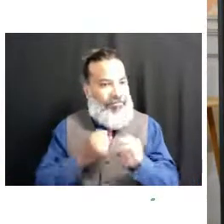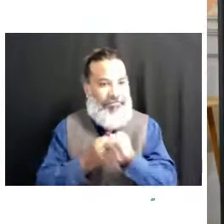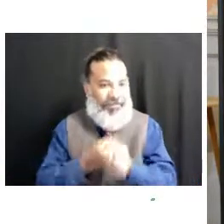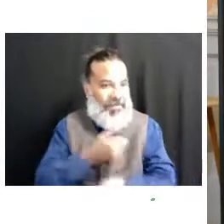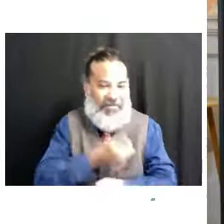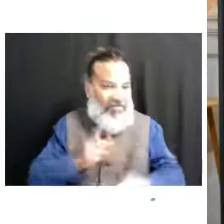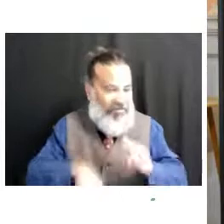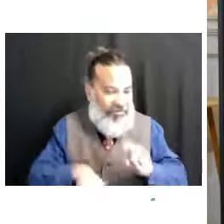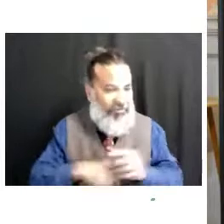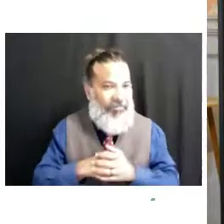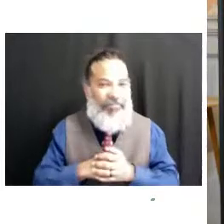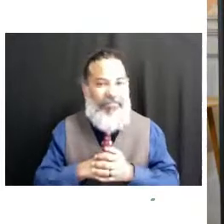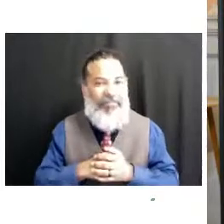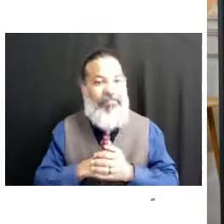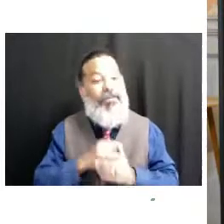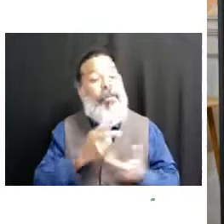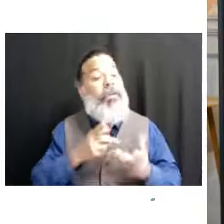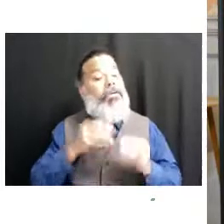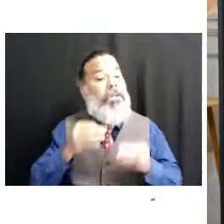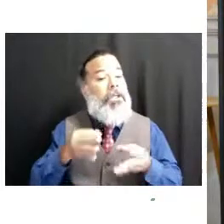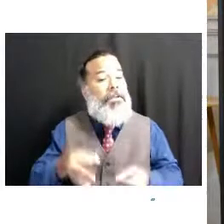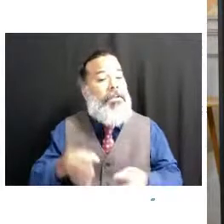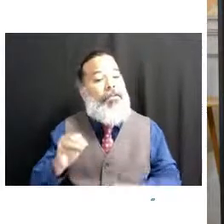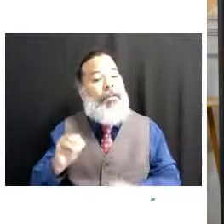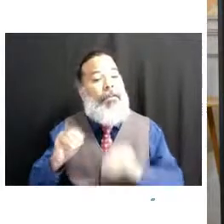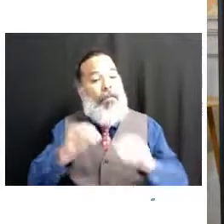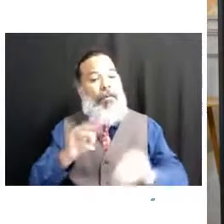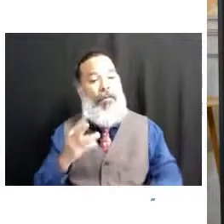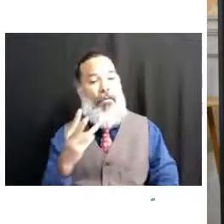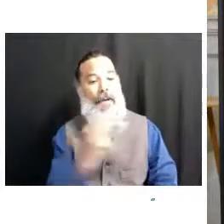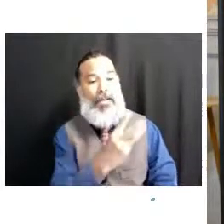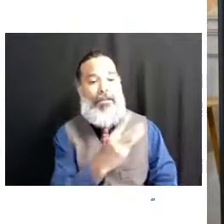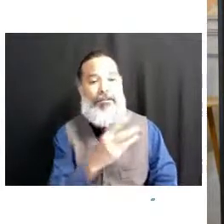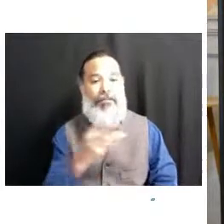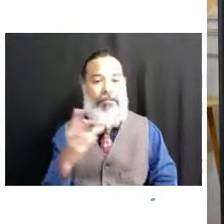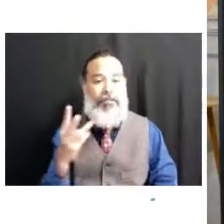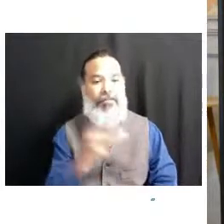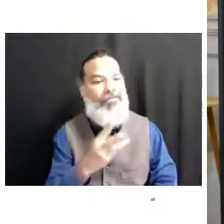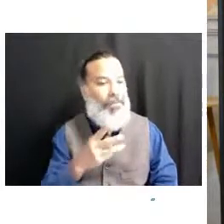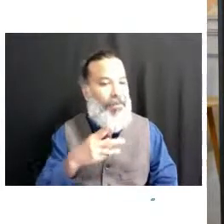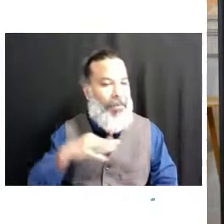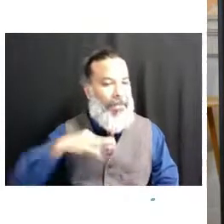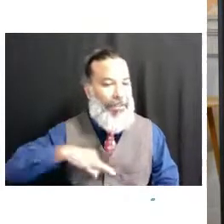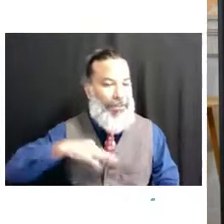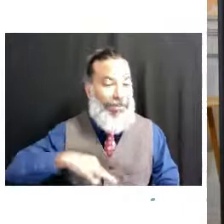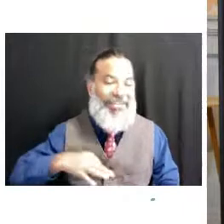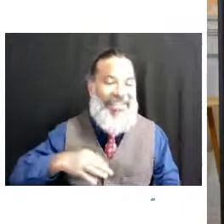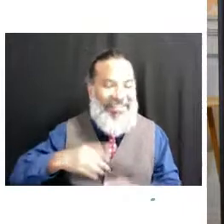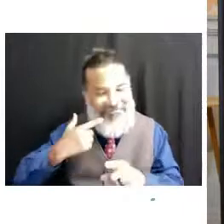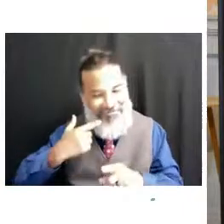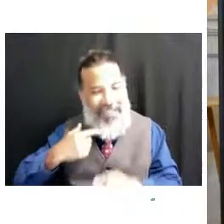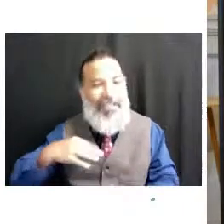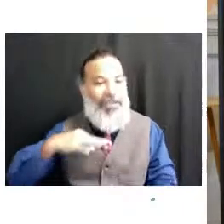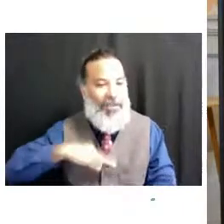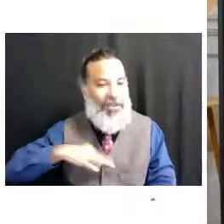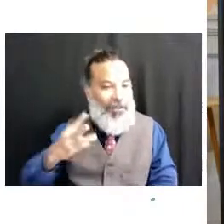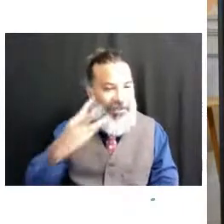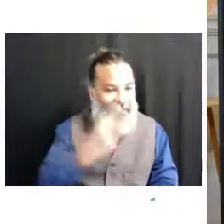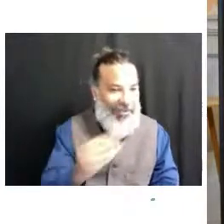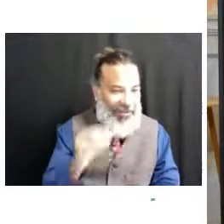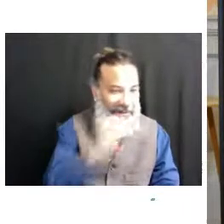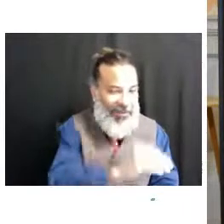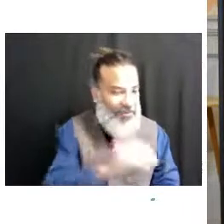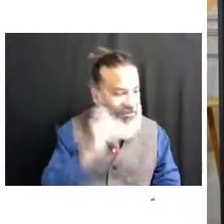himself. He goes west. West in those days was Pittsburgh. And in